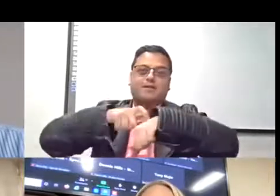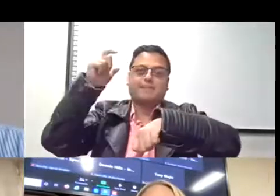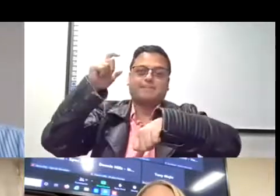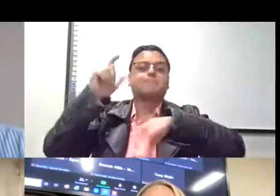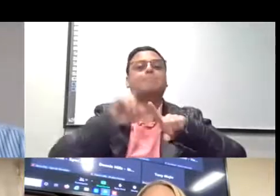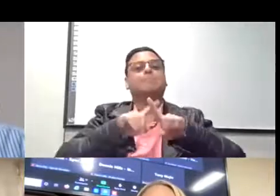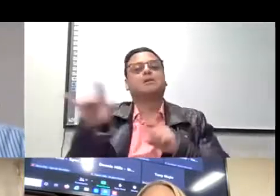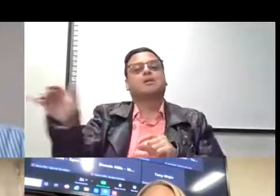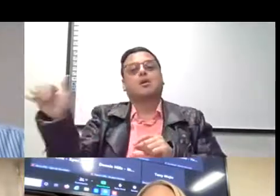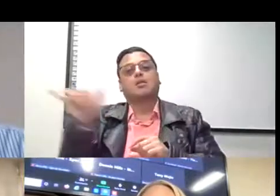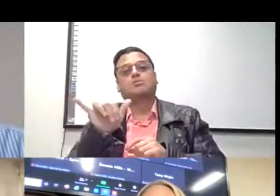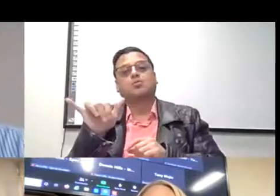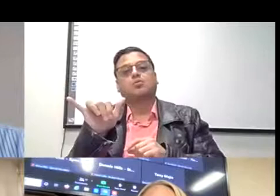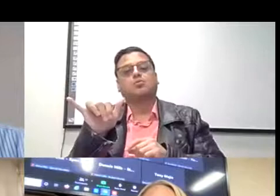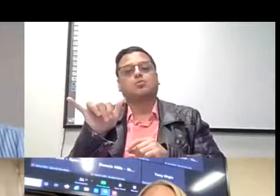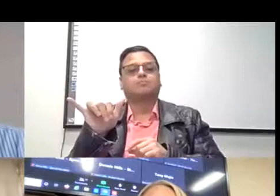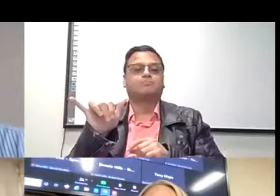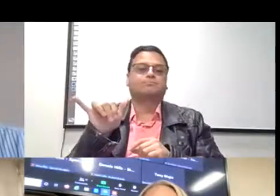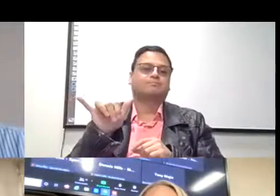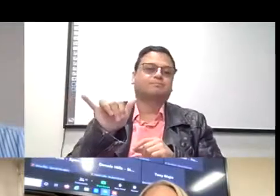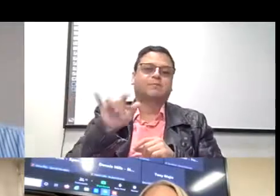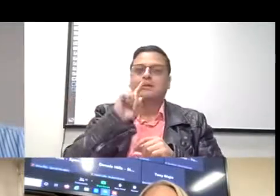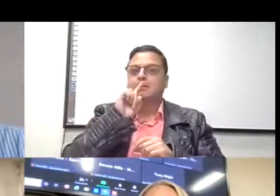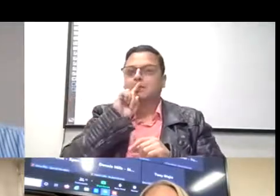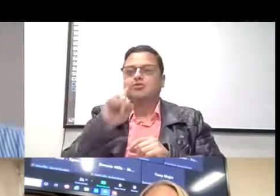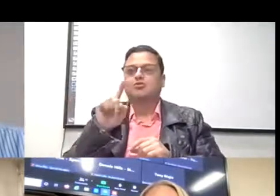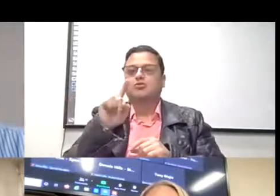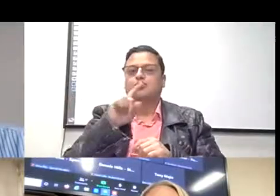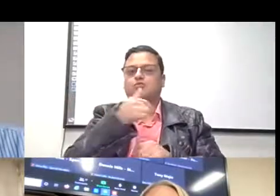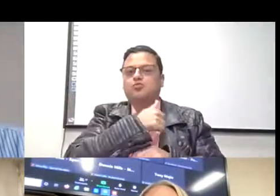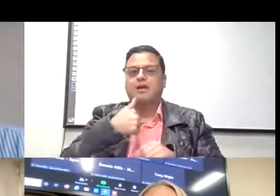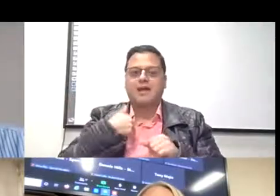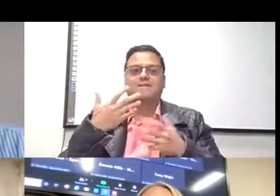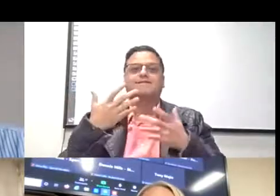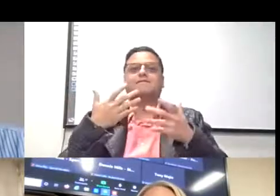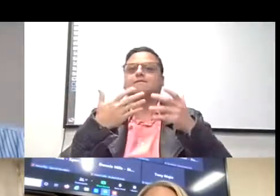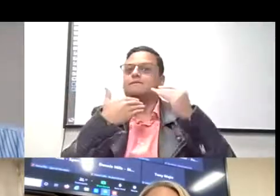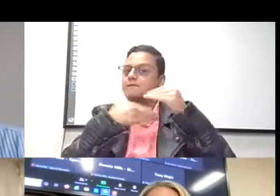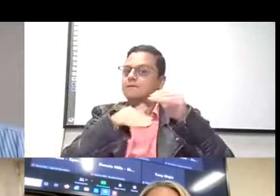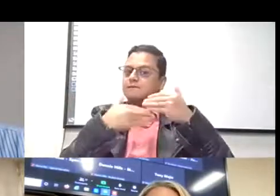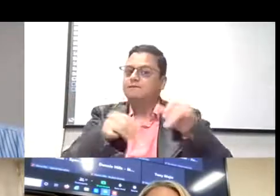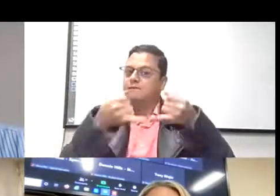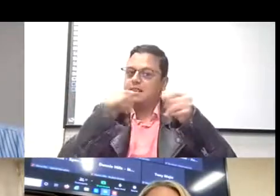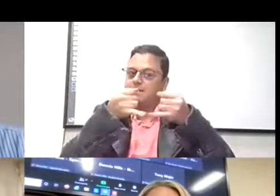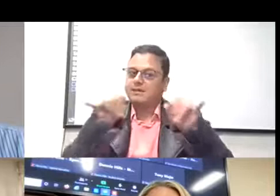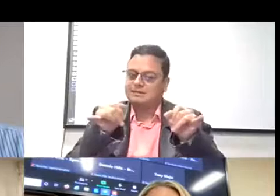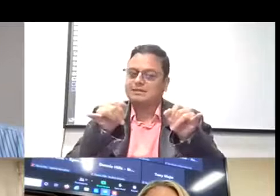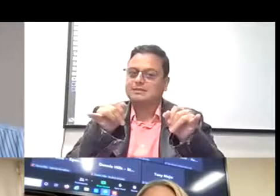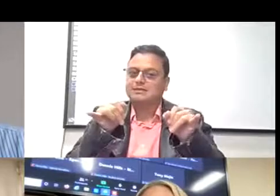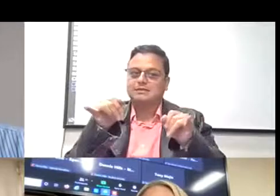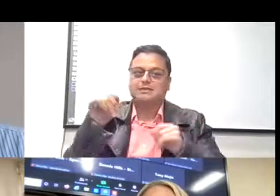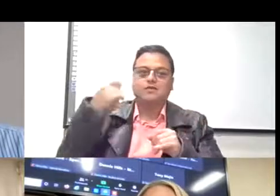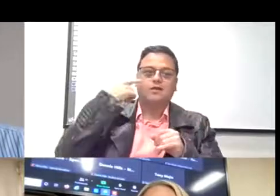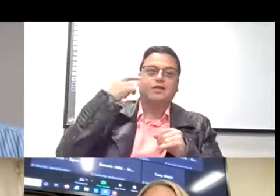but also making sure that we have the threshold there so that where the PLA really